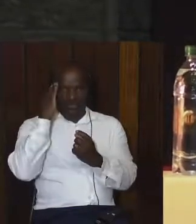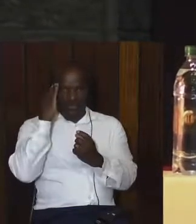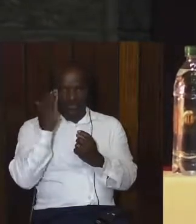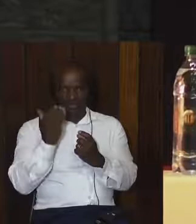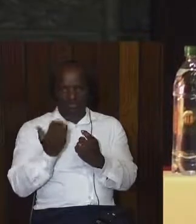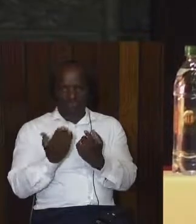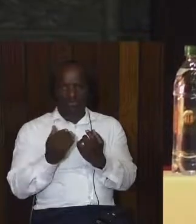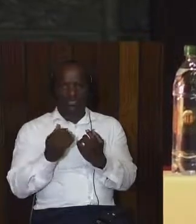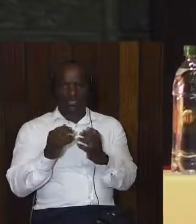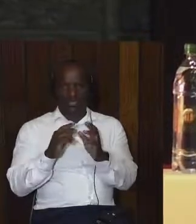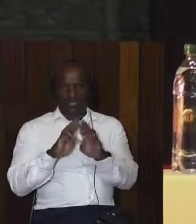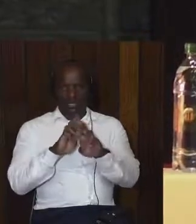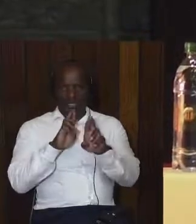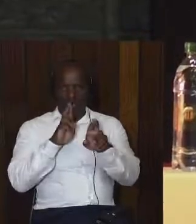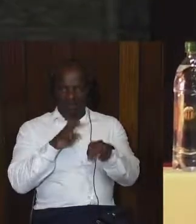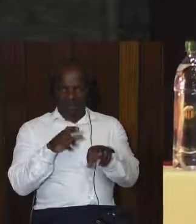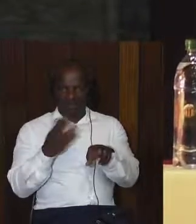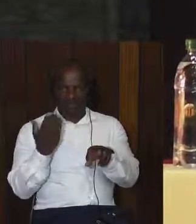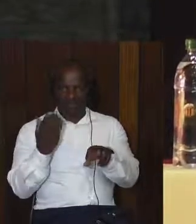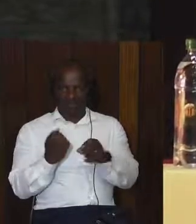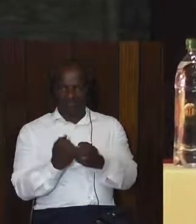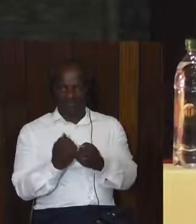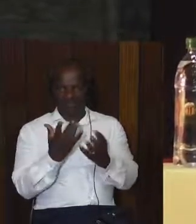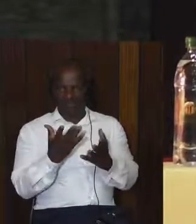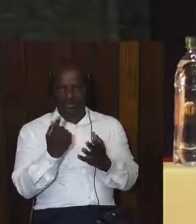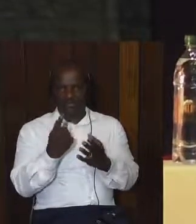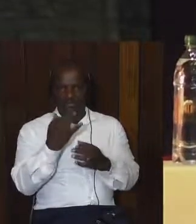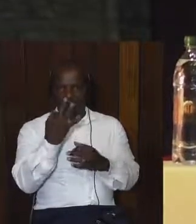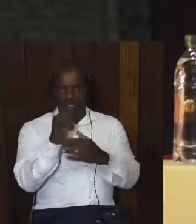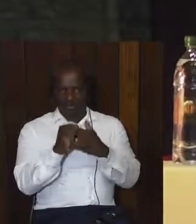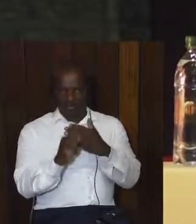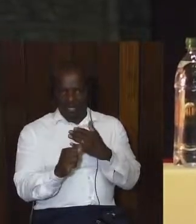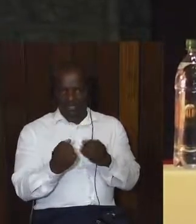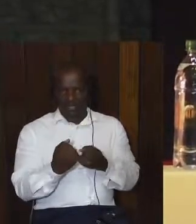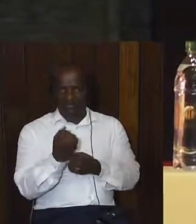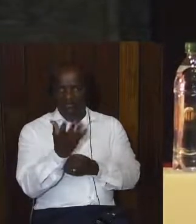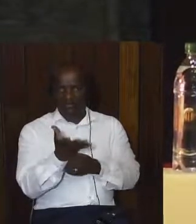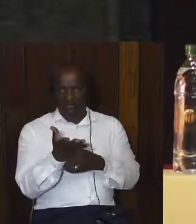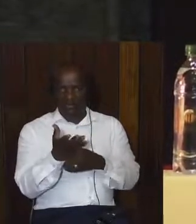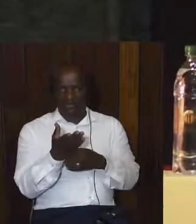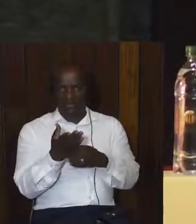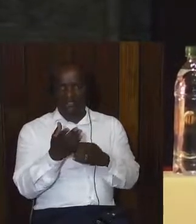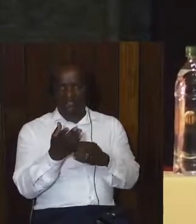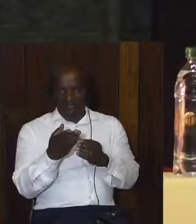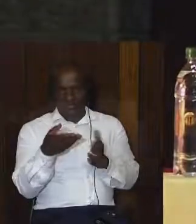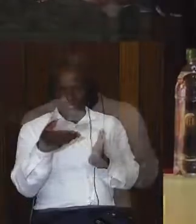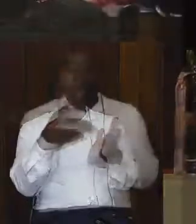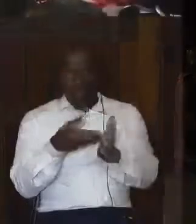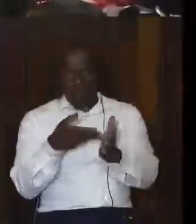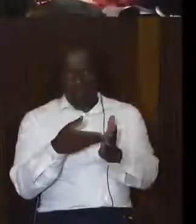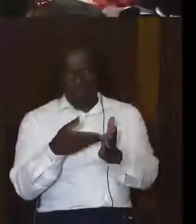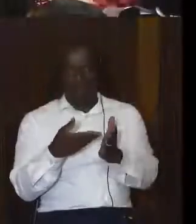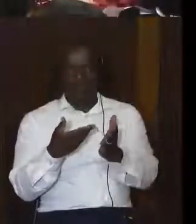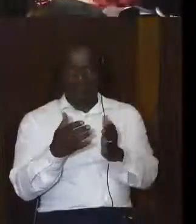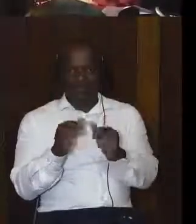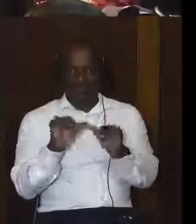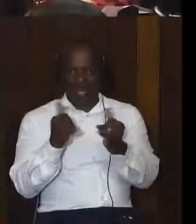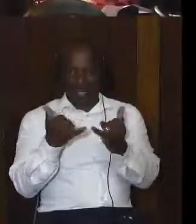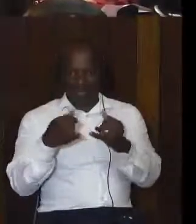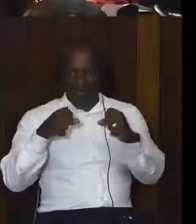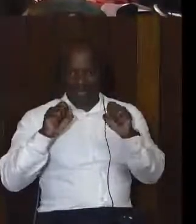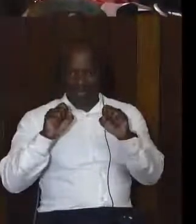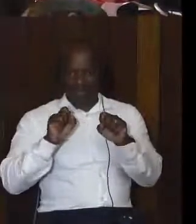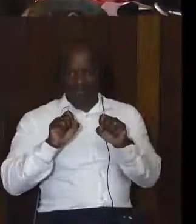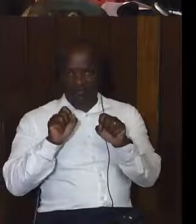in terms of the report that we submitted for the third quarter, we have indicated that we as an entity were sitting